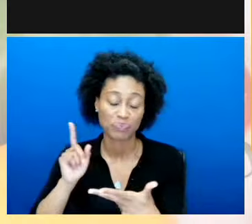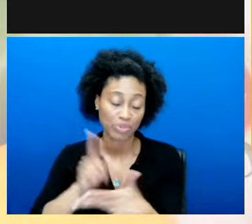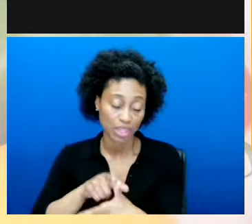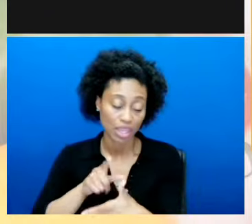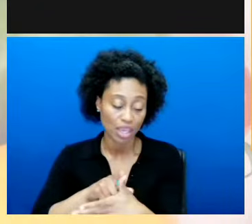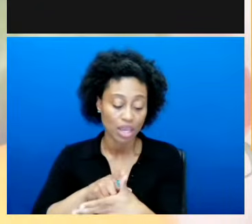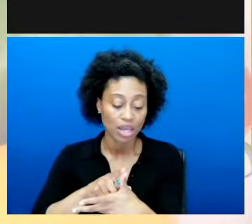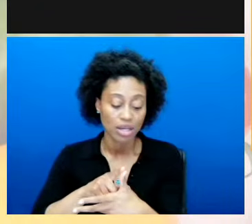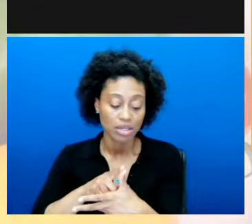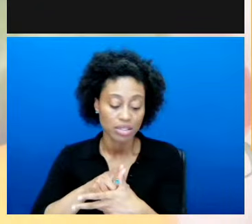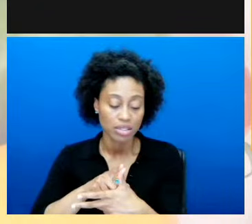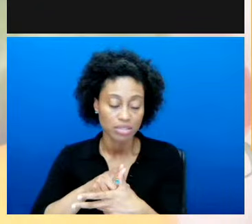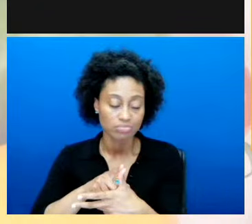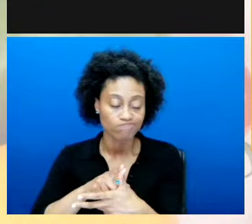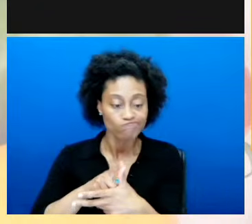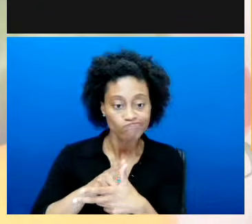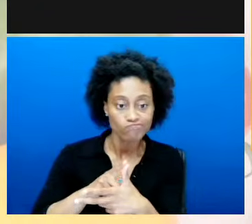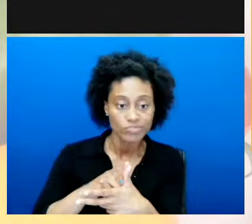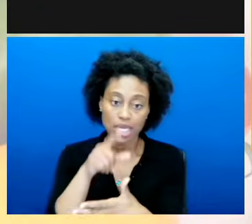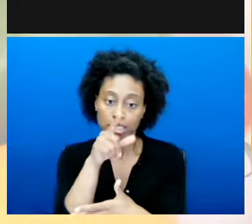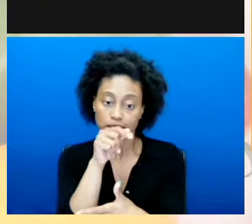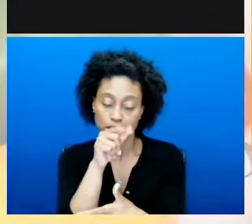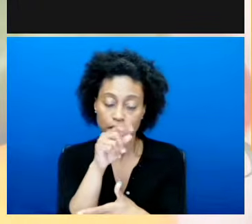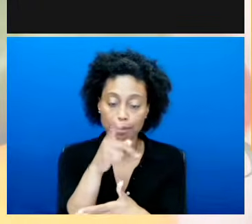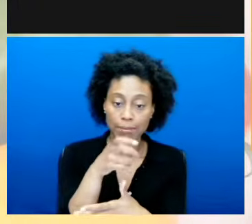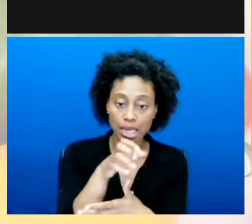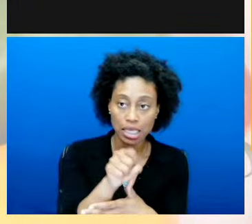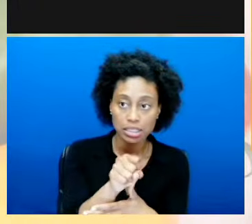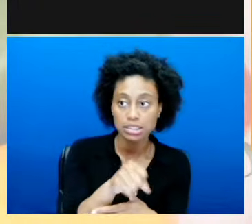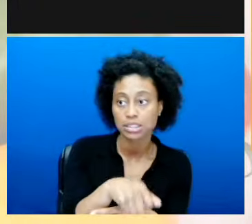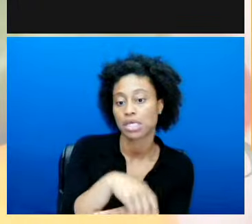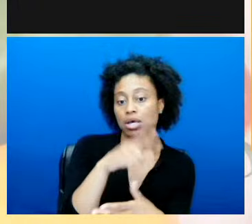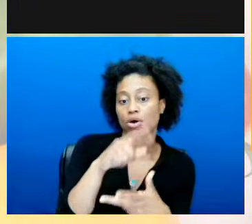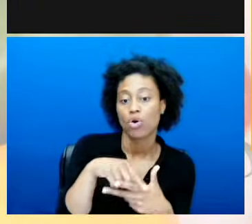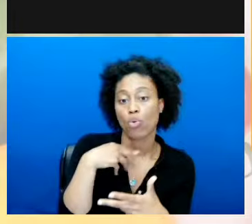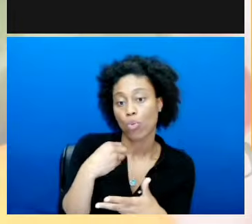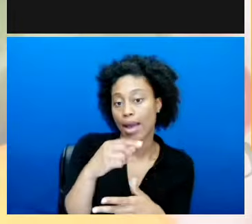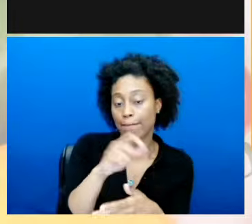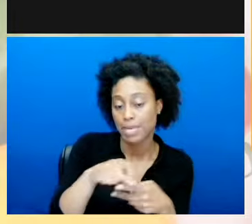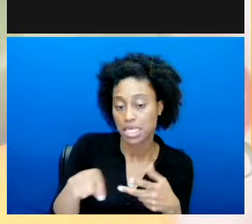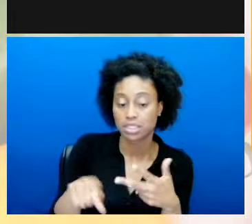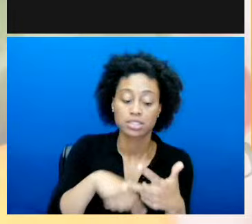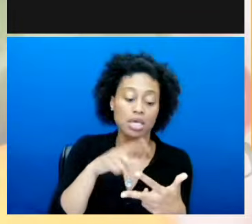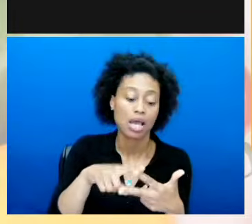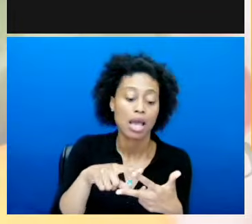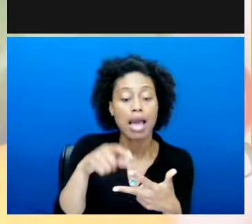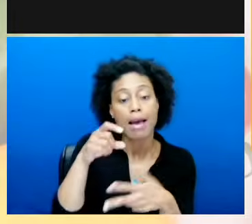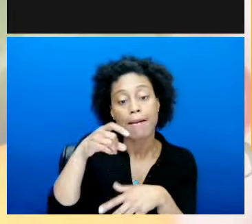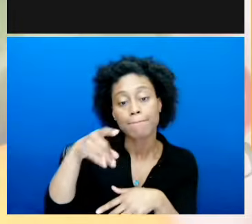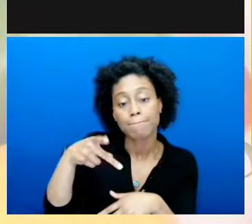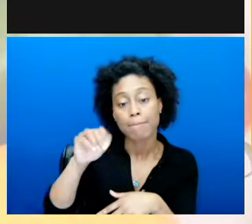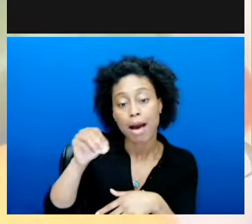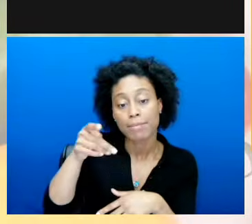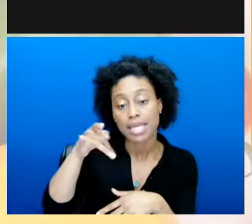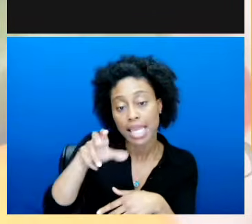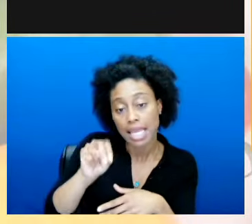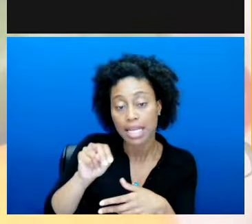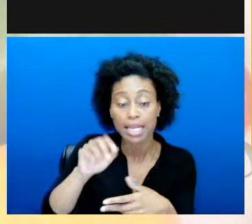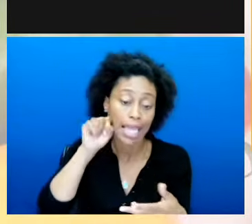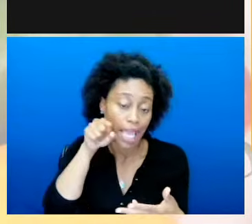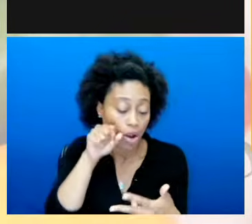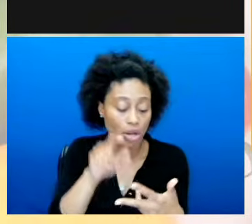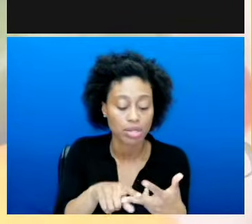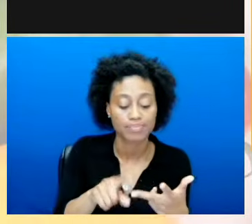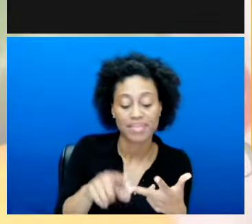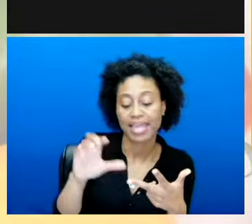um, you know, chickpeas or white beans, and then like pumpkin or carrot, and then cashews or